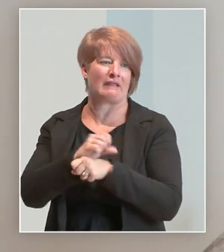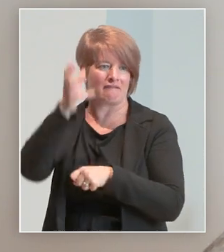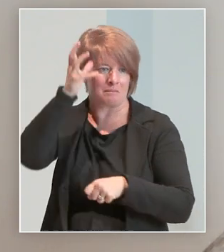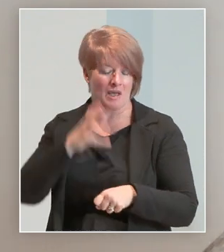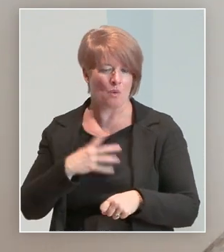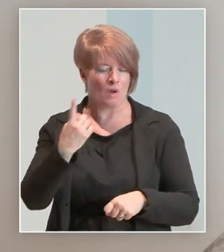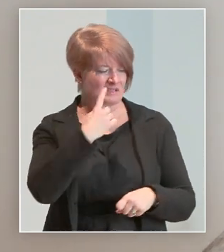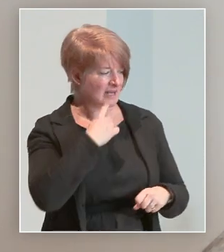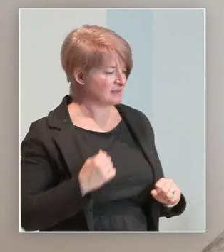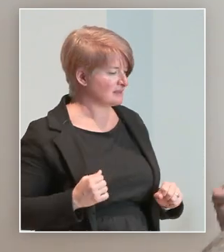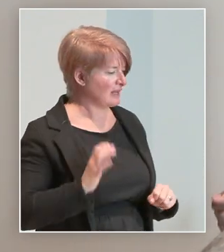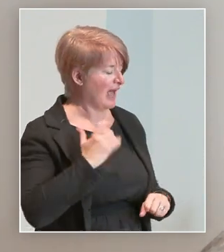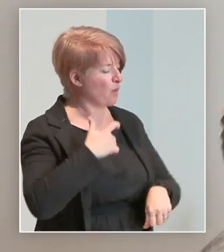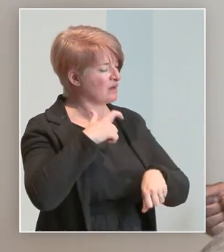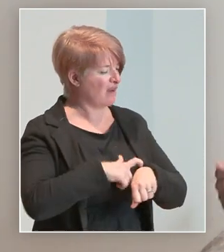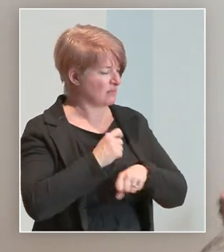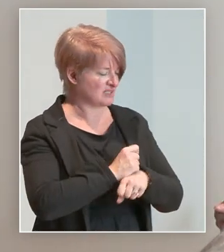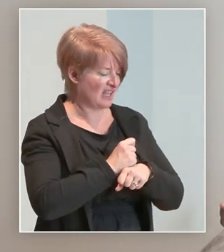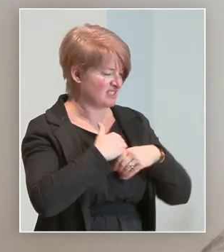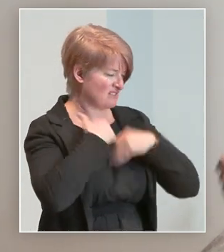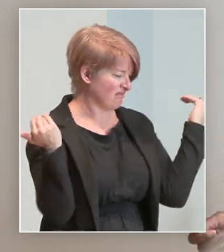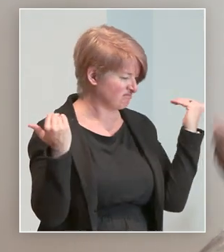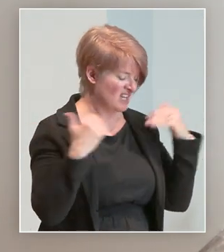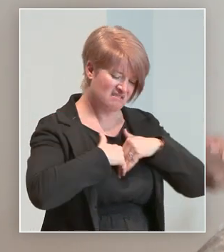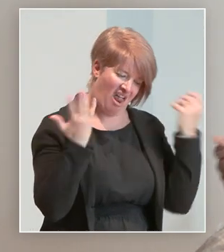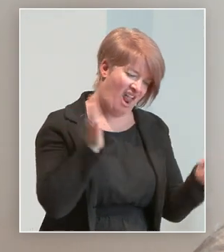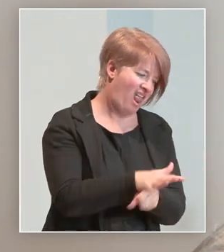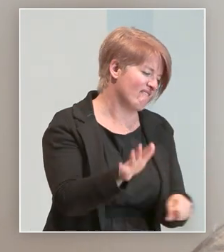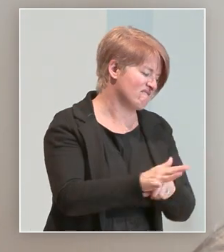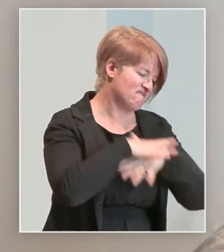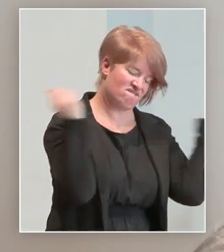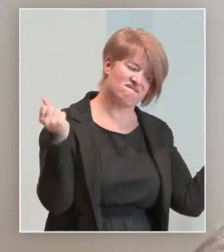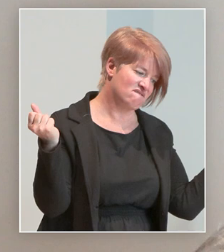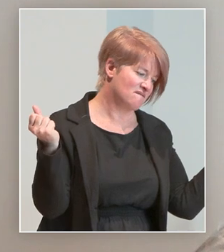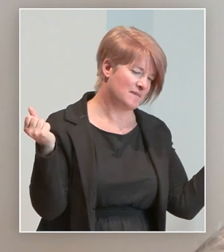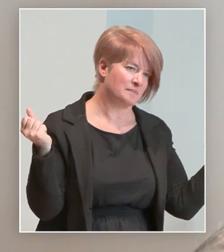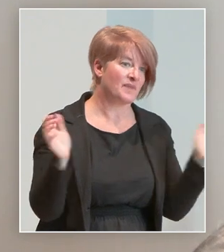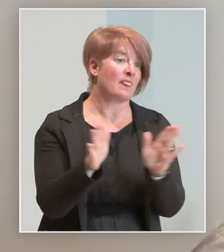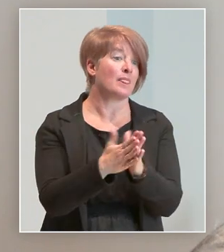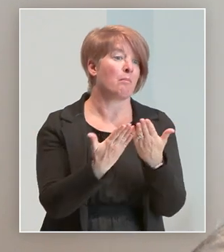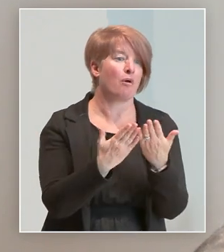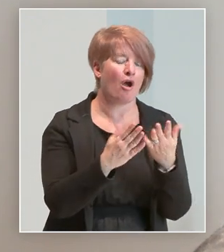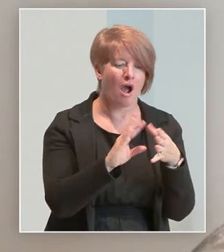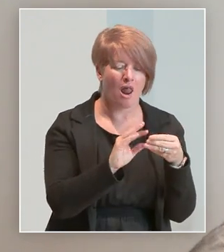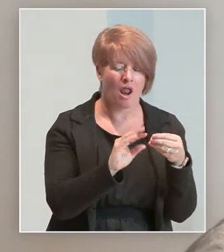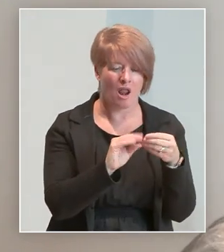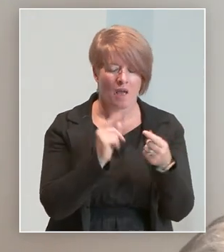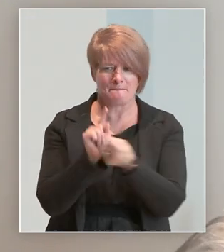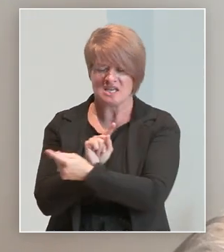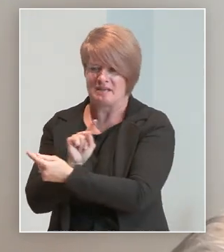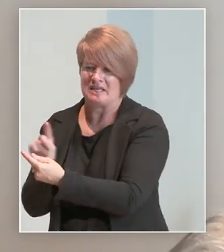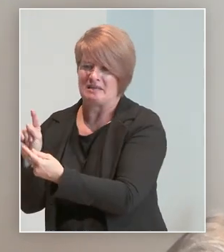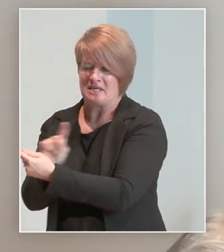one of them announces, "Our time as slaves is up, brothers. Enough is enough." The book unzips as we meet individuals